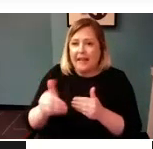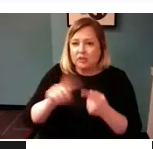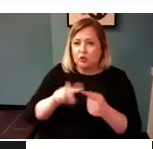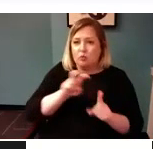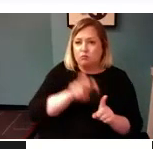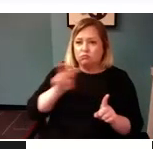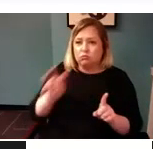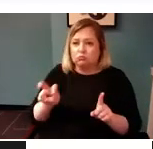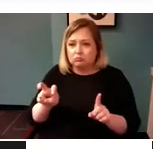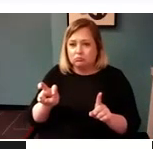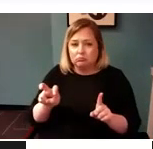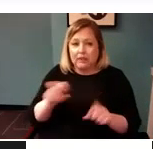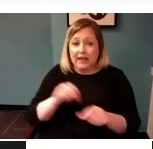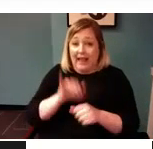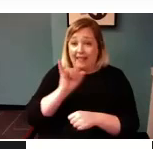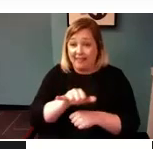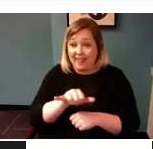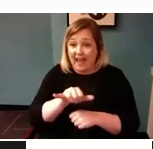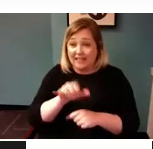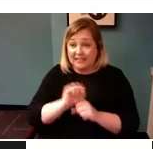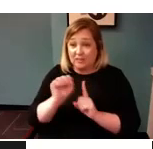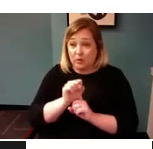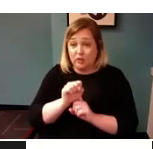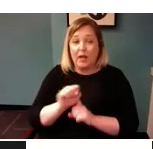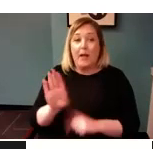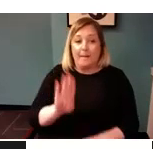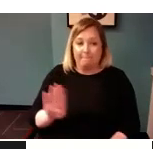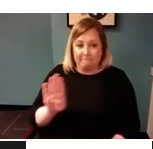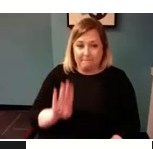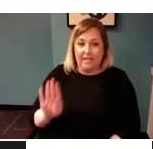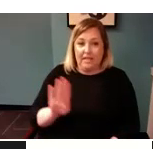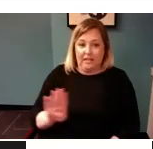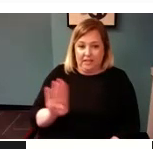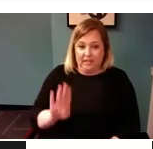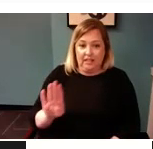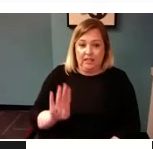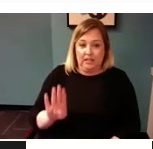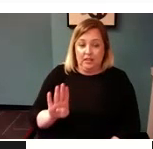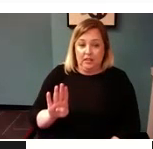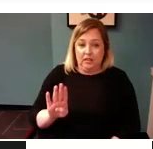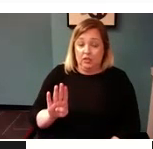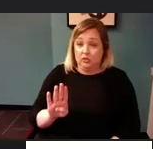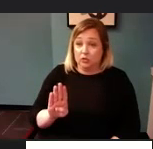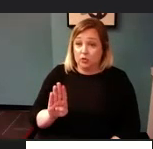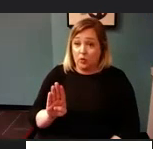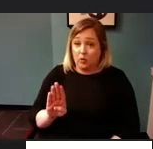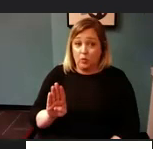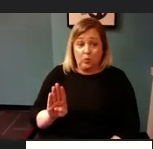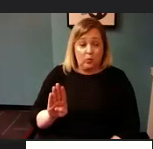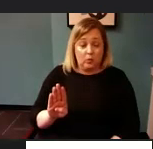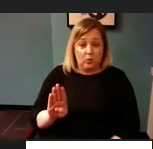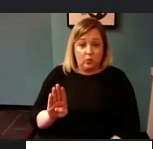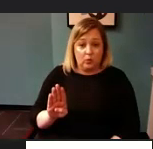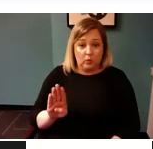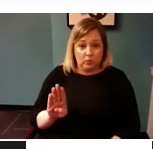B, right? So for node B, we are basically going to, let's see, can I,